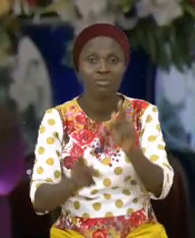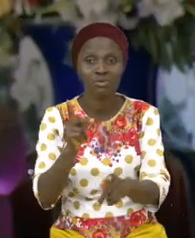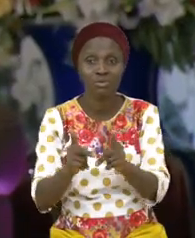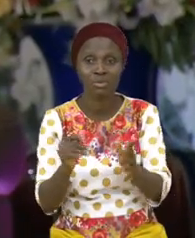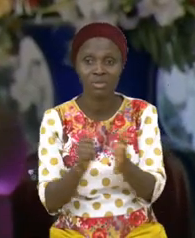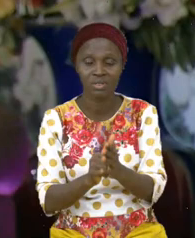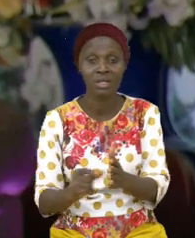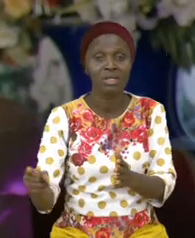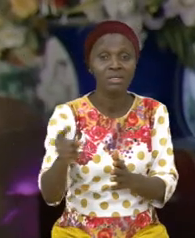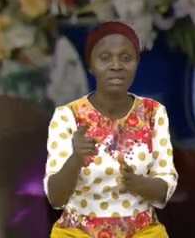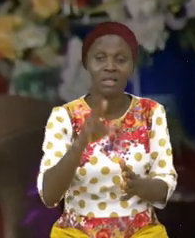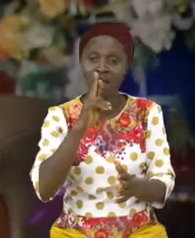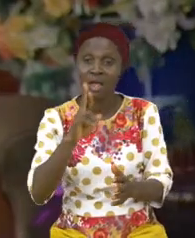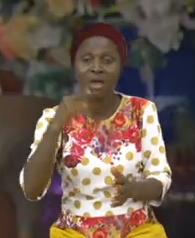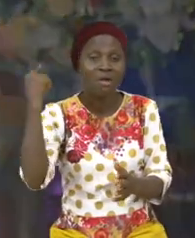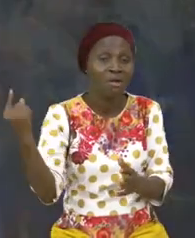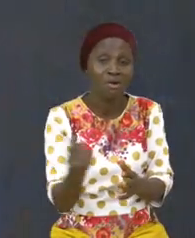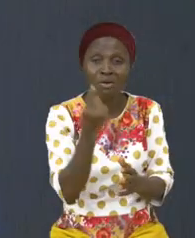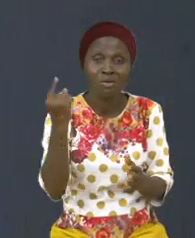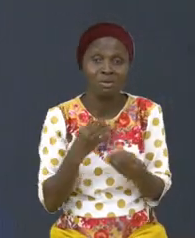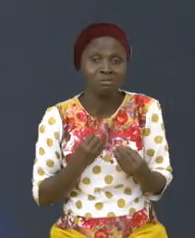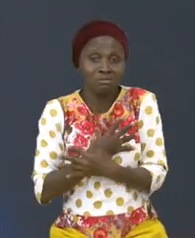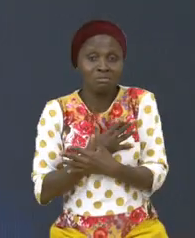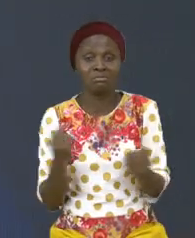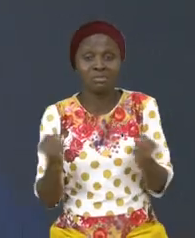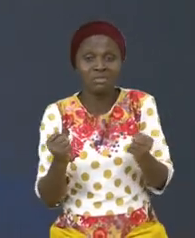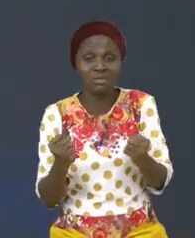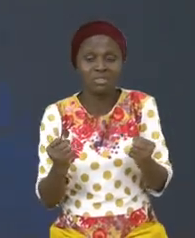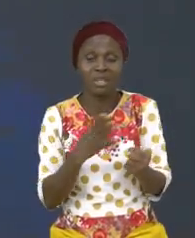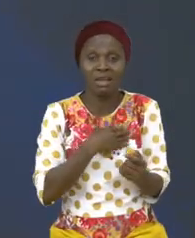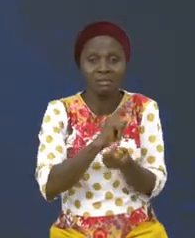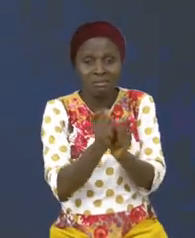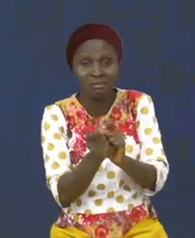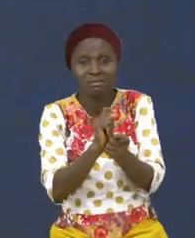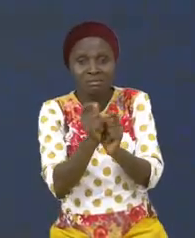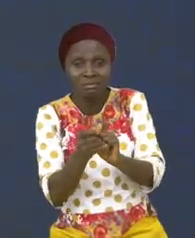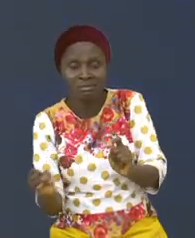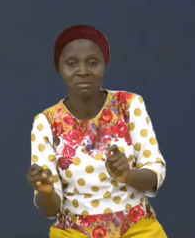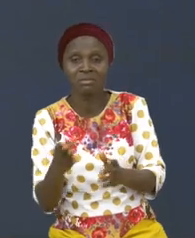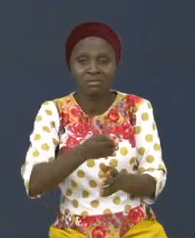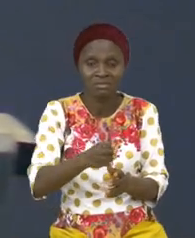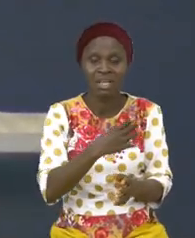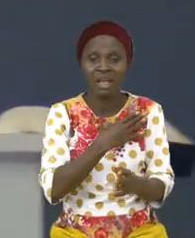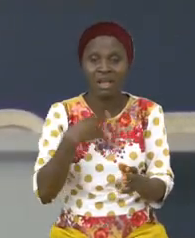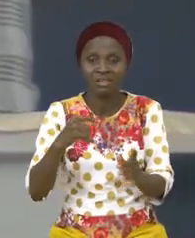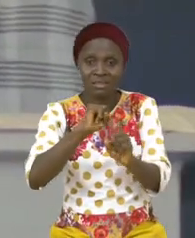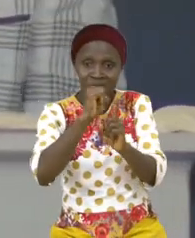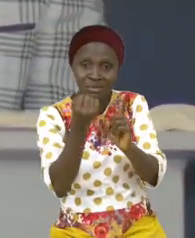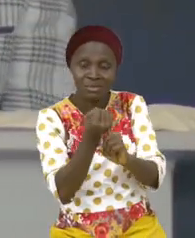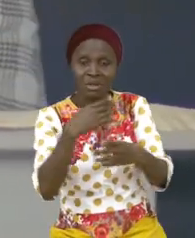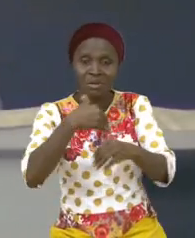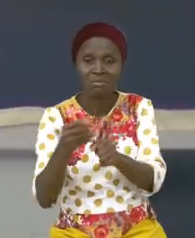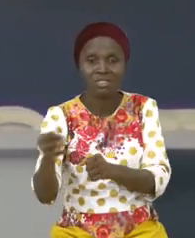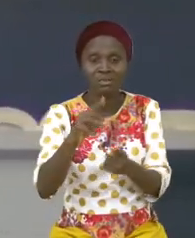are always shaking, they are always changing, and the situation brings them down.